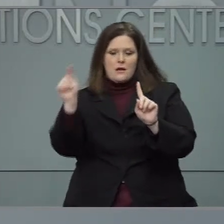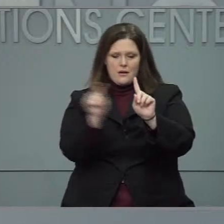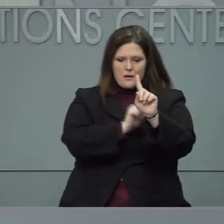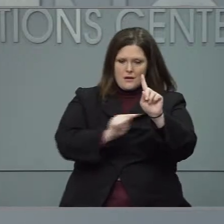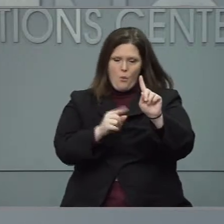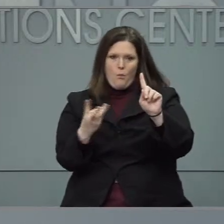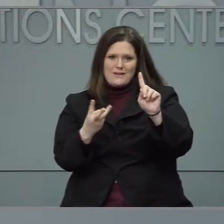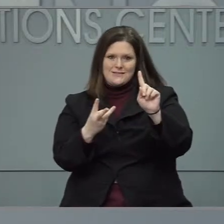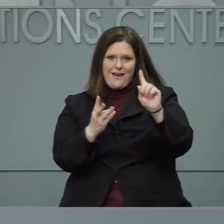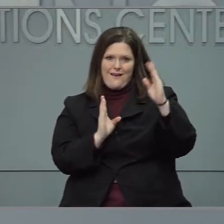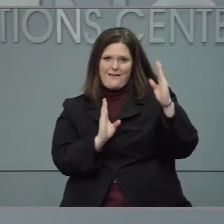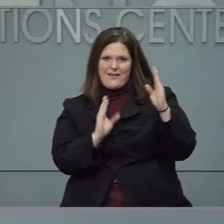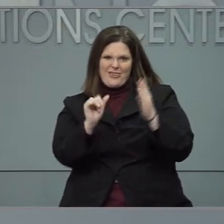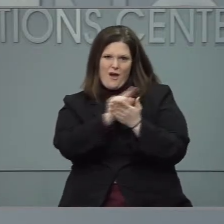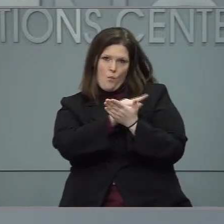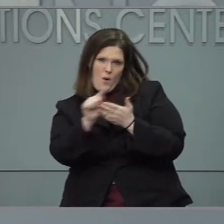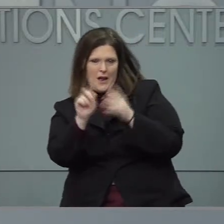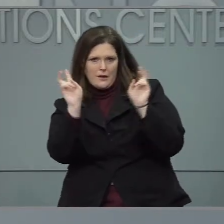getting now about